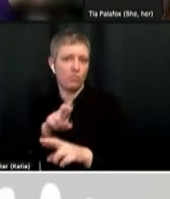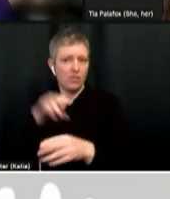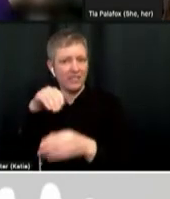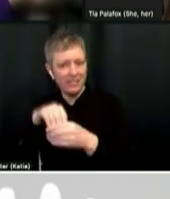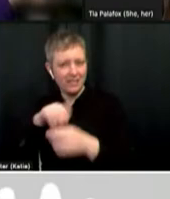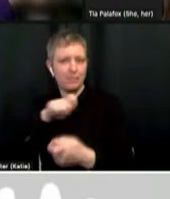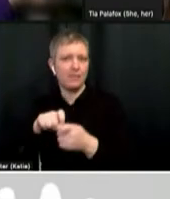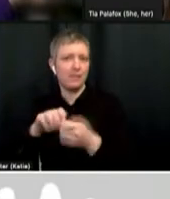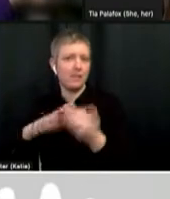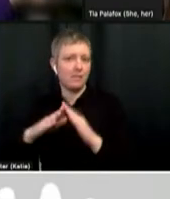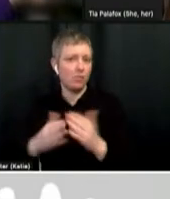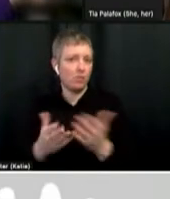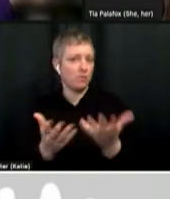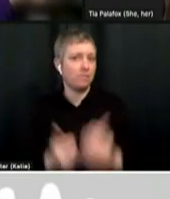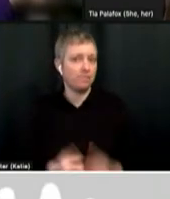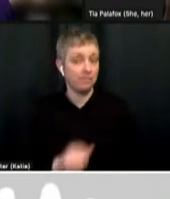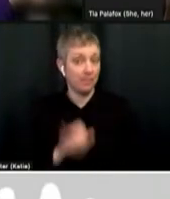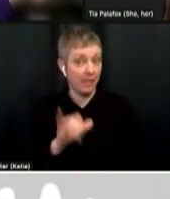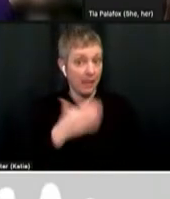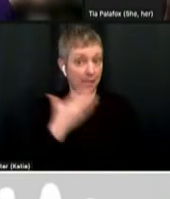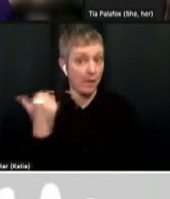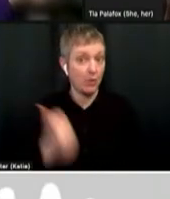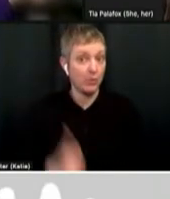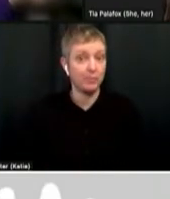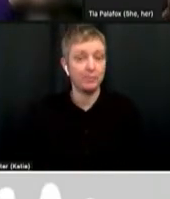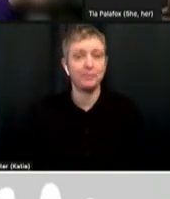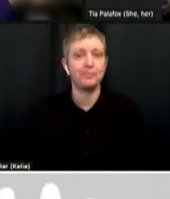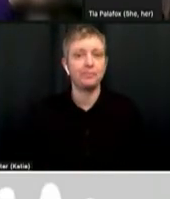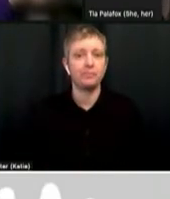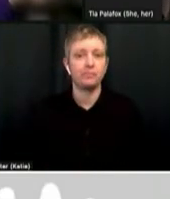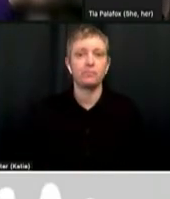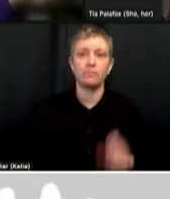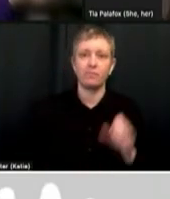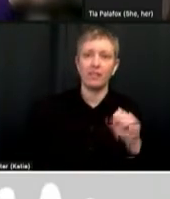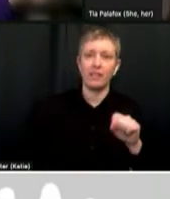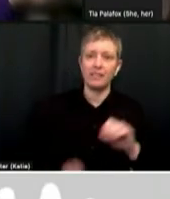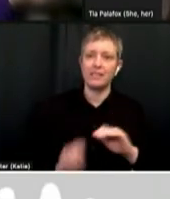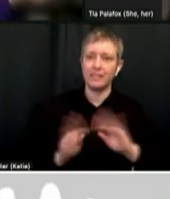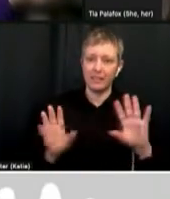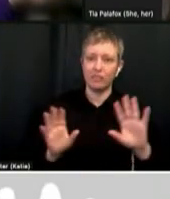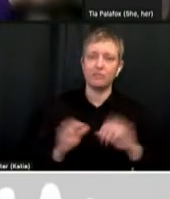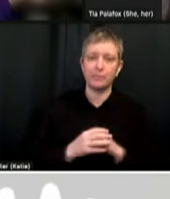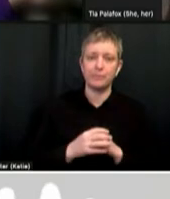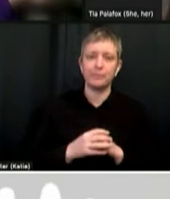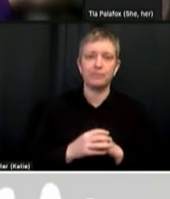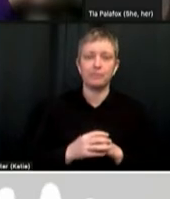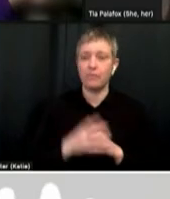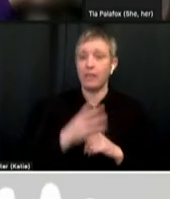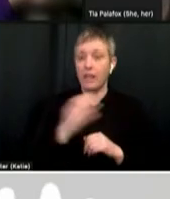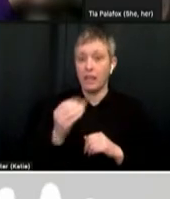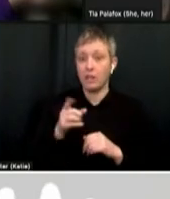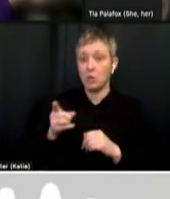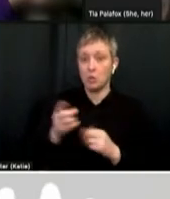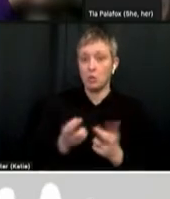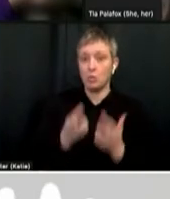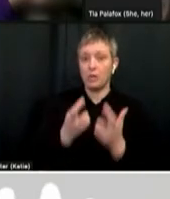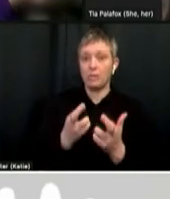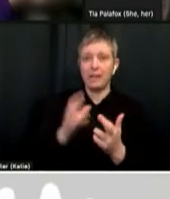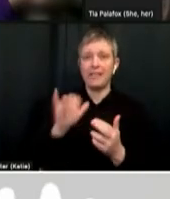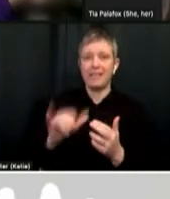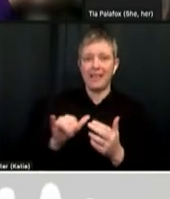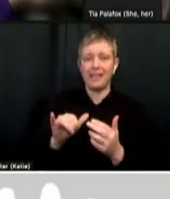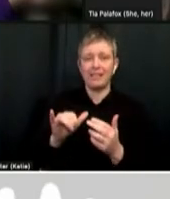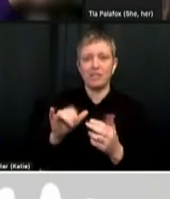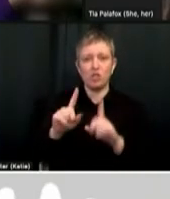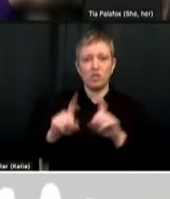Is that better? Yeah, I think that clears things up. And your recommendation is that survey be managed by a third